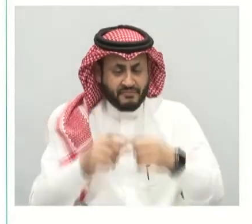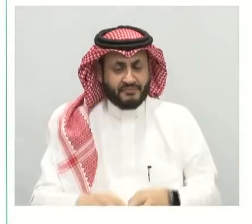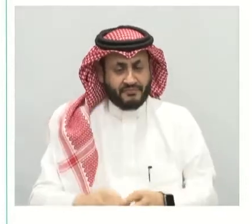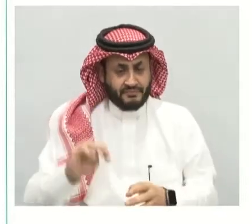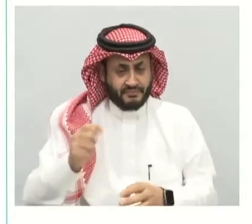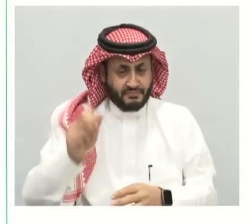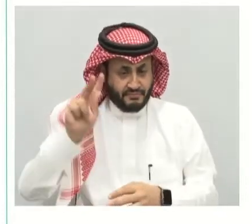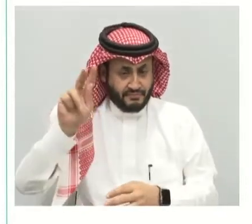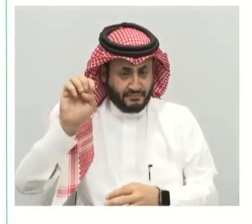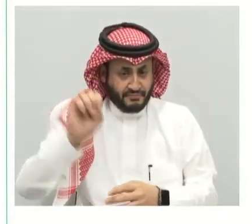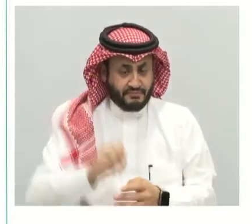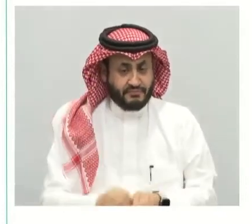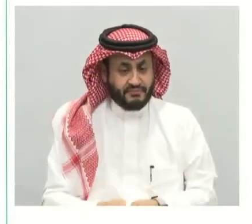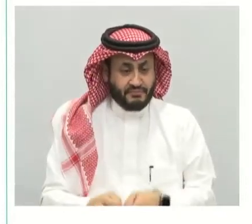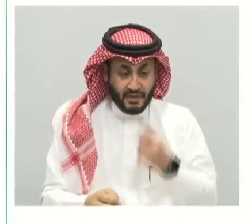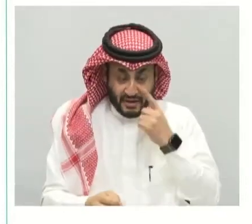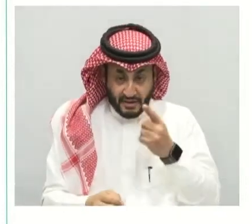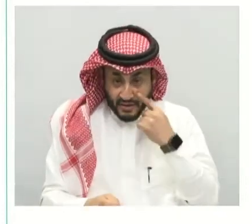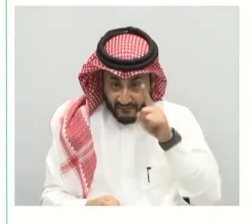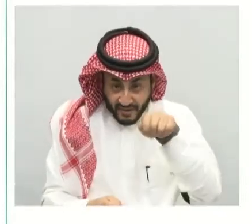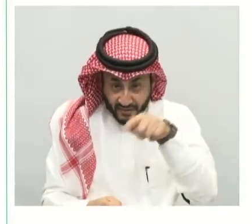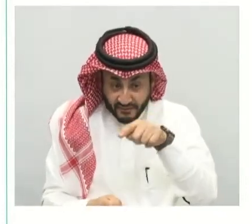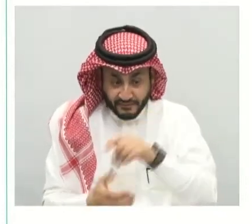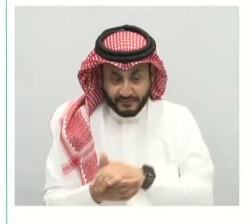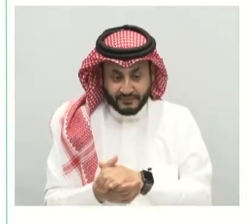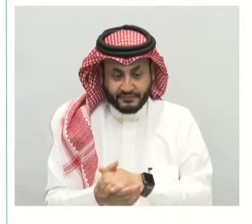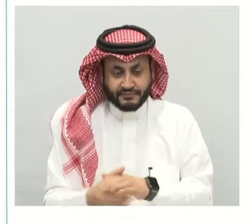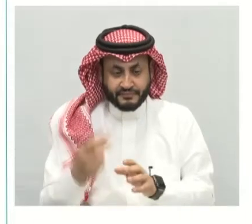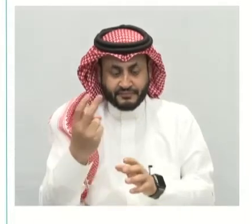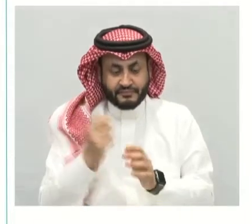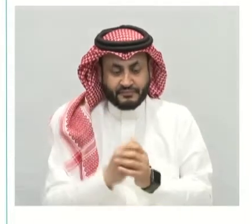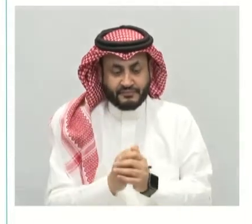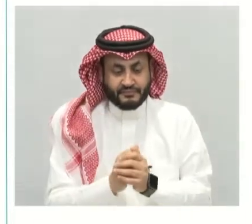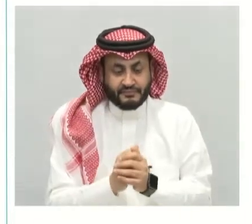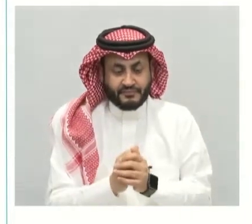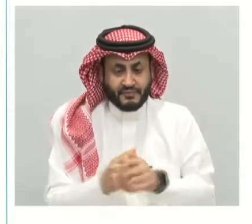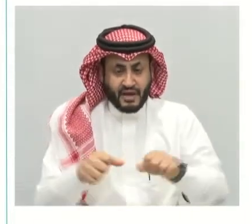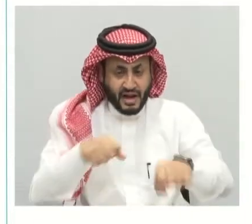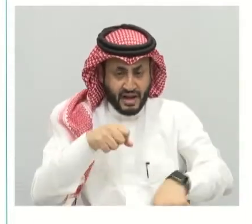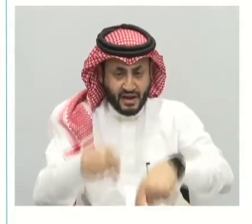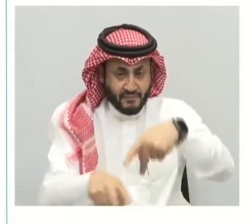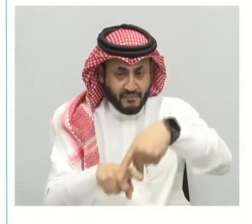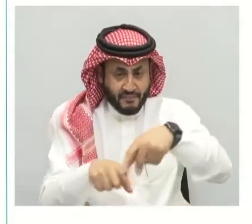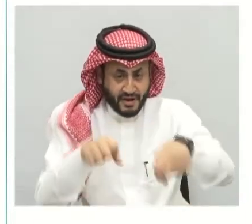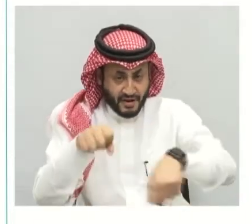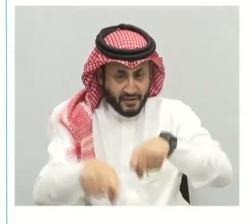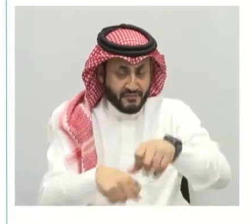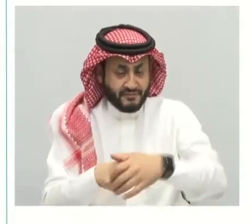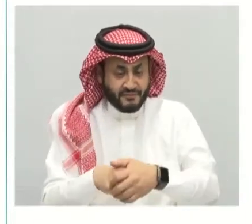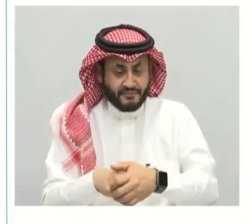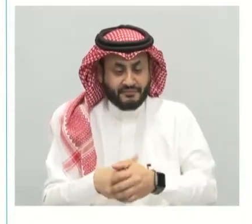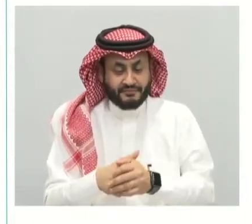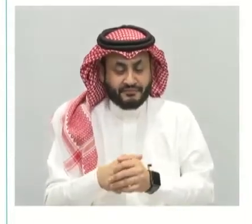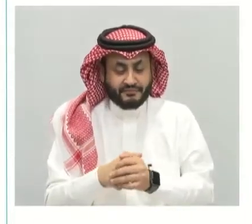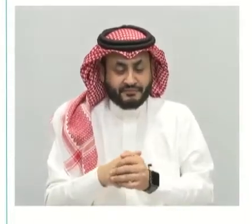question. Can Fred make a sandwich? And number two, ride bike. And we made a question, which is, can